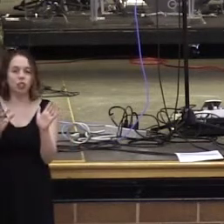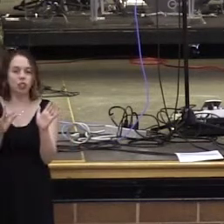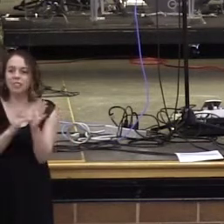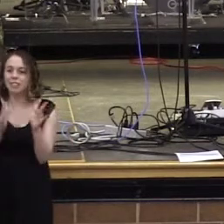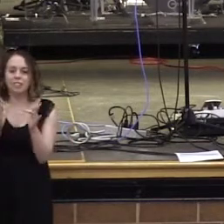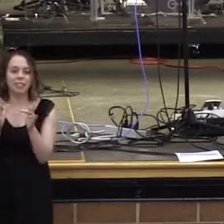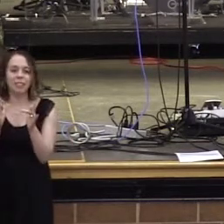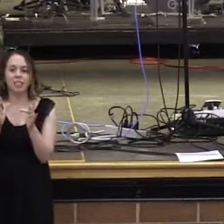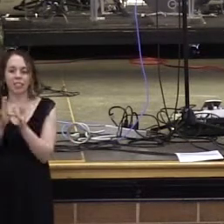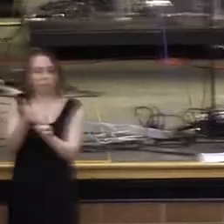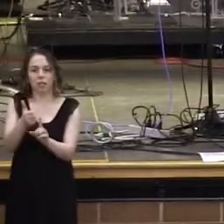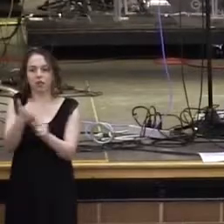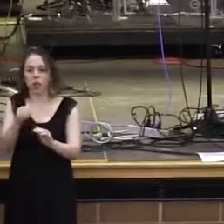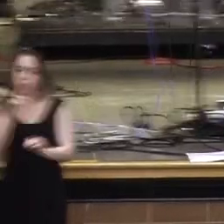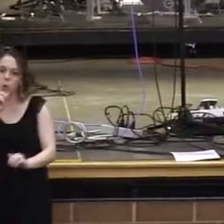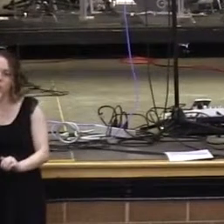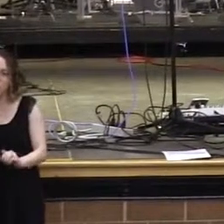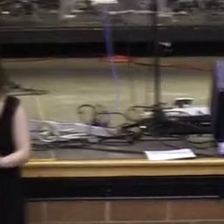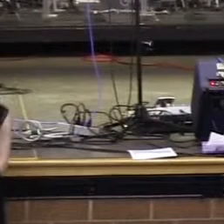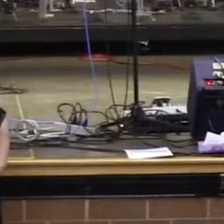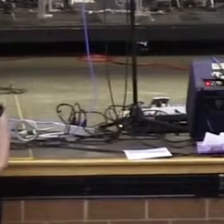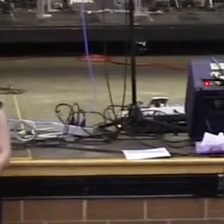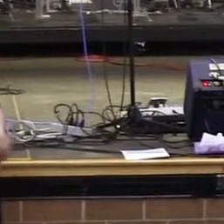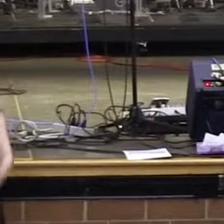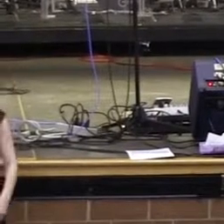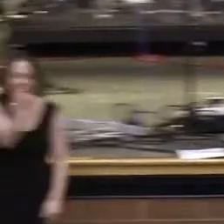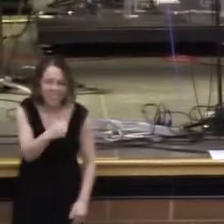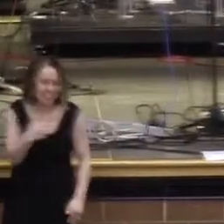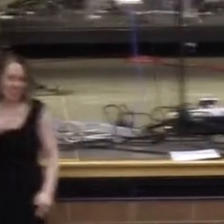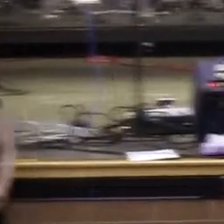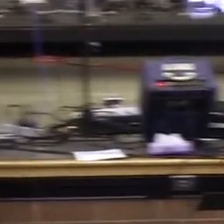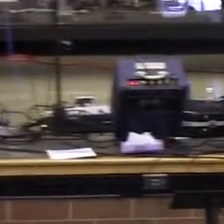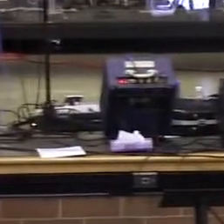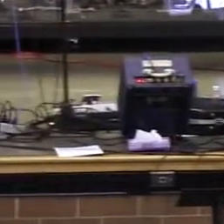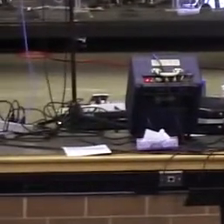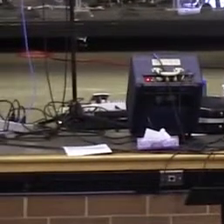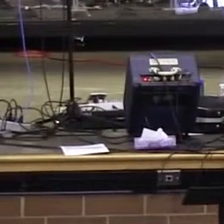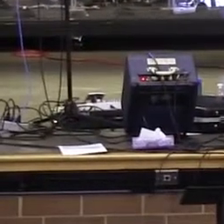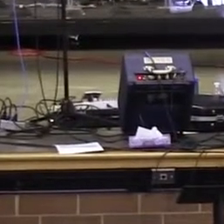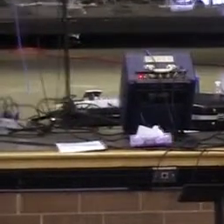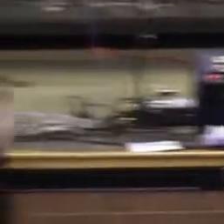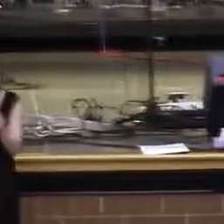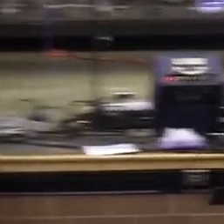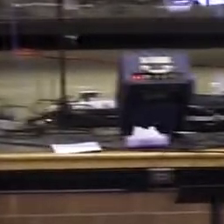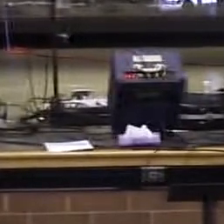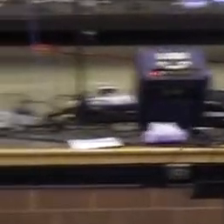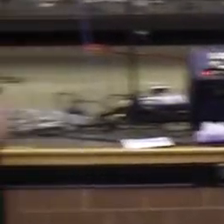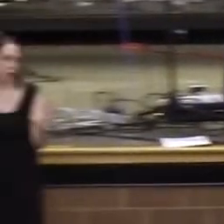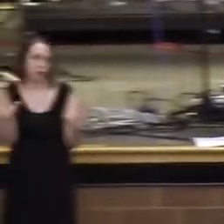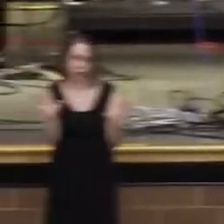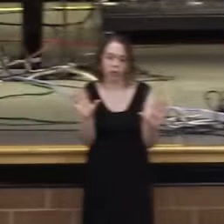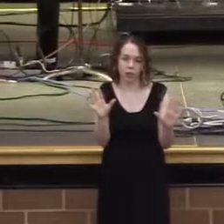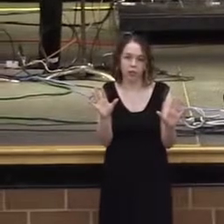is this wrong let me tell you something God is Crystal Clear in his communication to his children about what he approves and what he